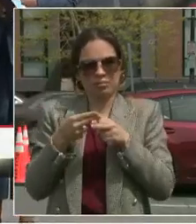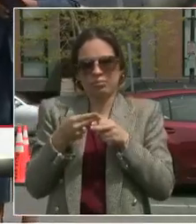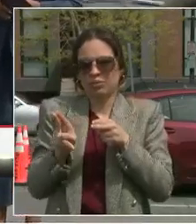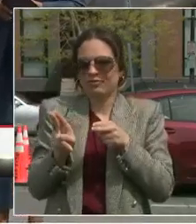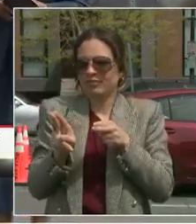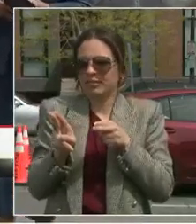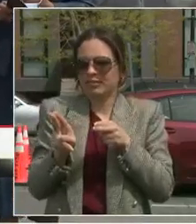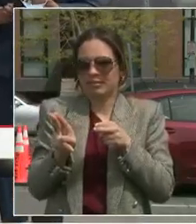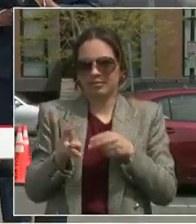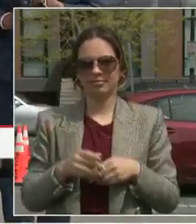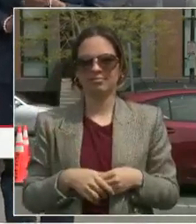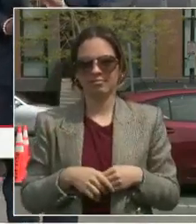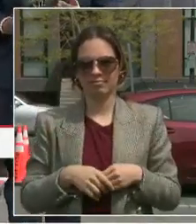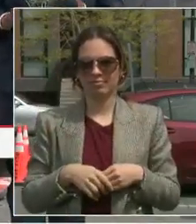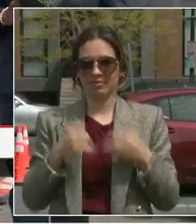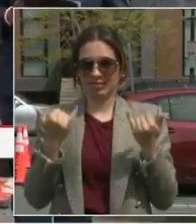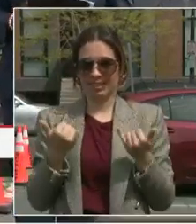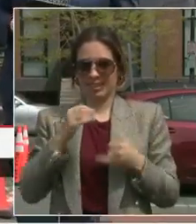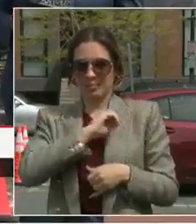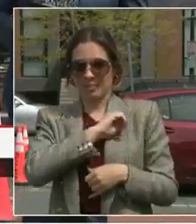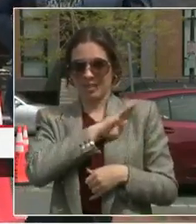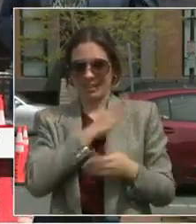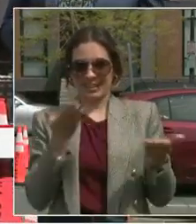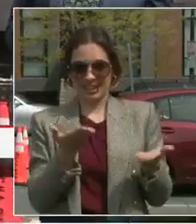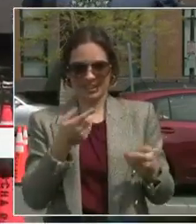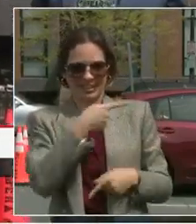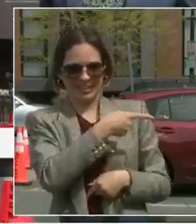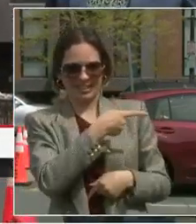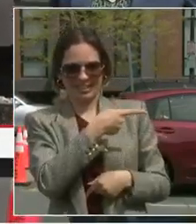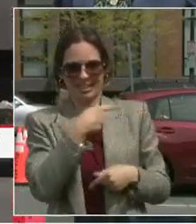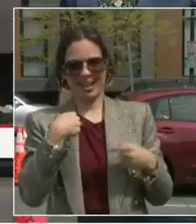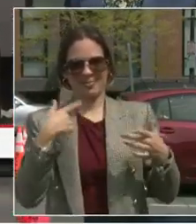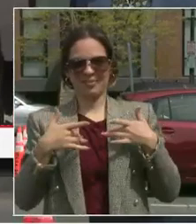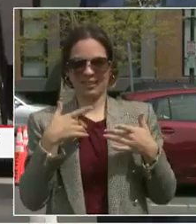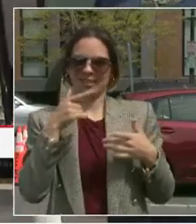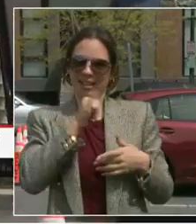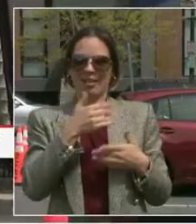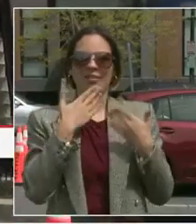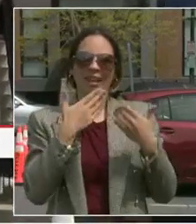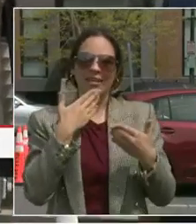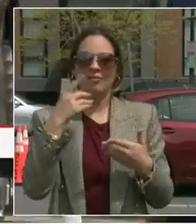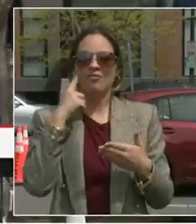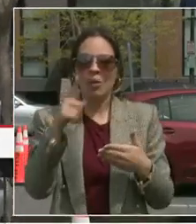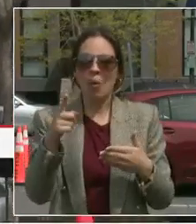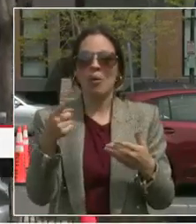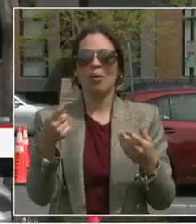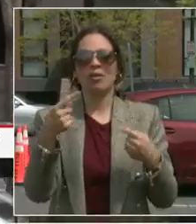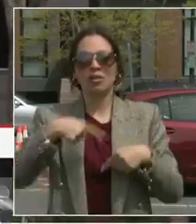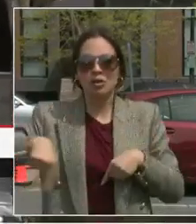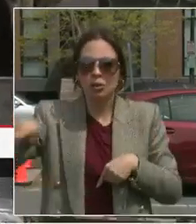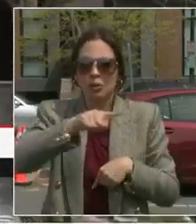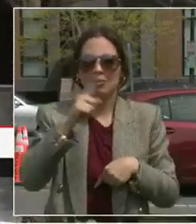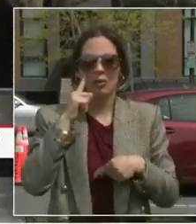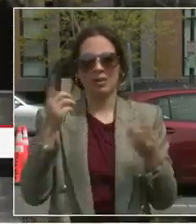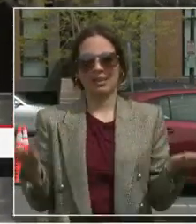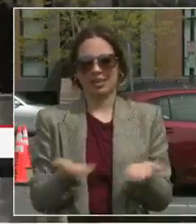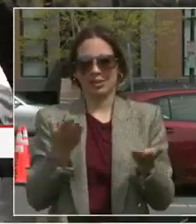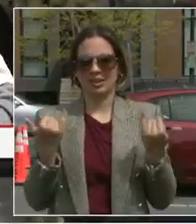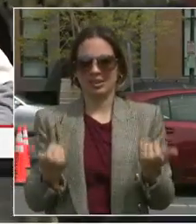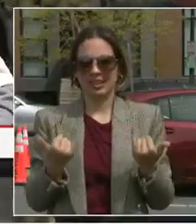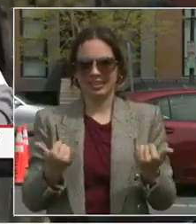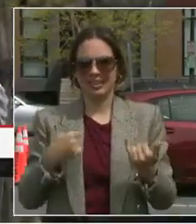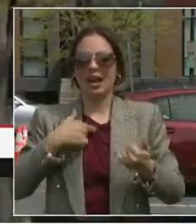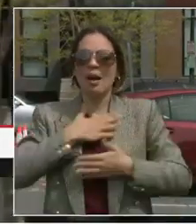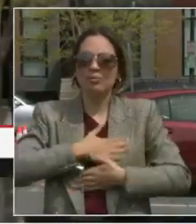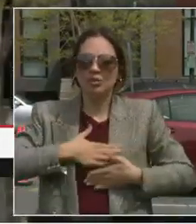to my new home. Thank you all for being here today, and it is my pleasure to introduce Mayor Bowser. Thank you. How you